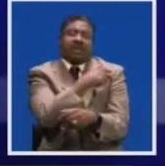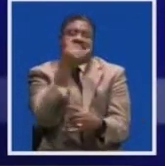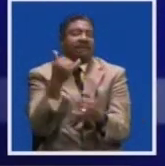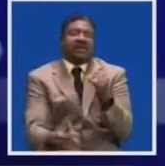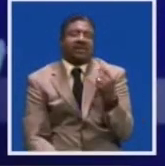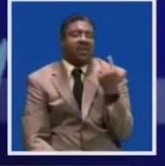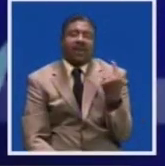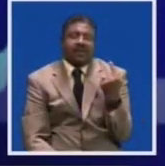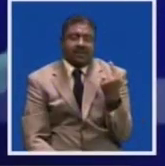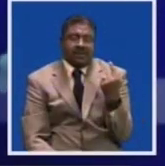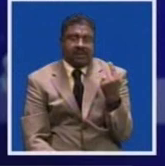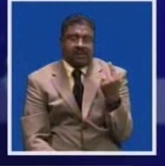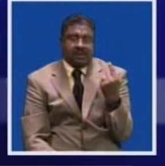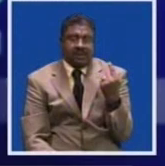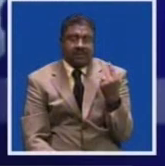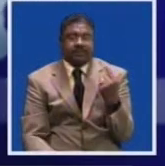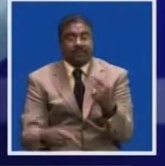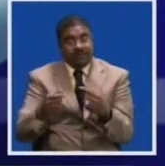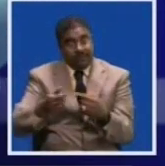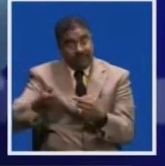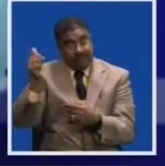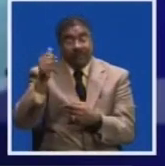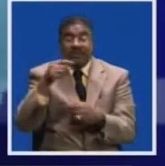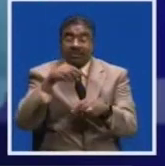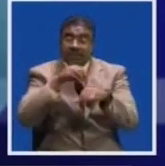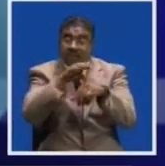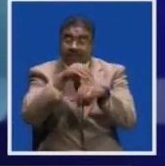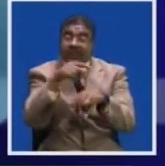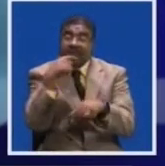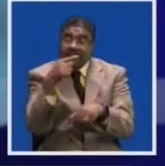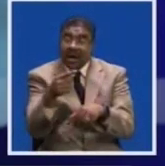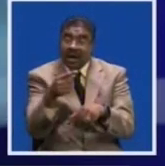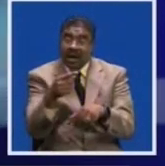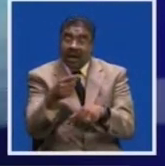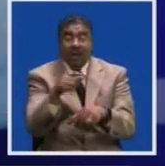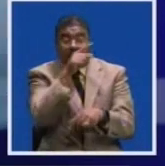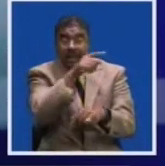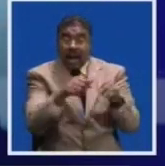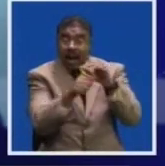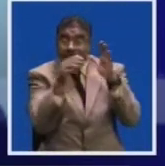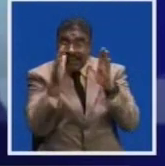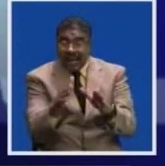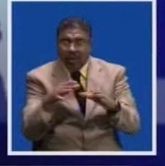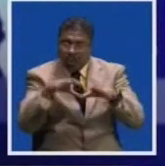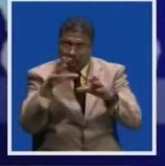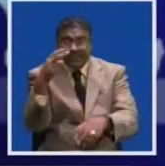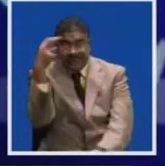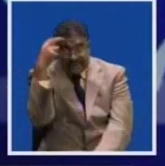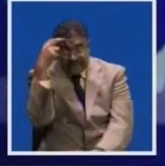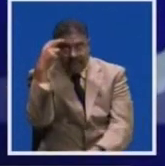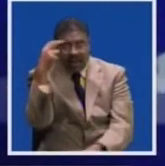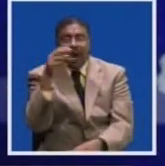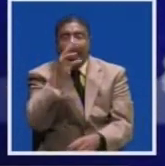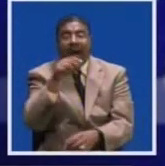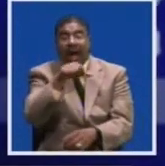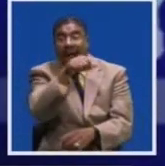sustained. Meanwhile, Mrs. Nyawali, in a statement to ZNBC News, said the mission is actively pursuing reports that another